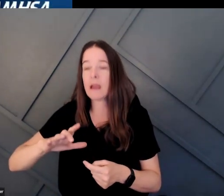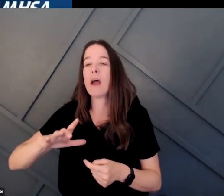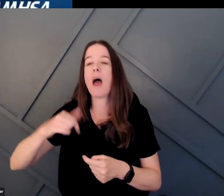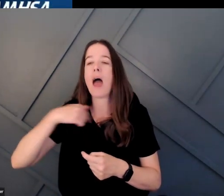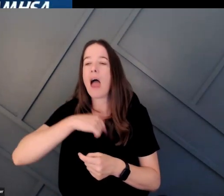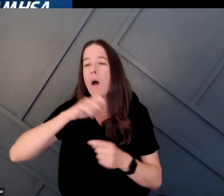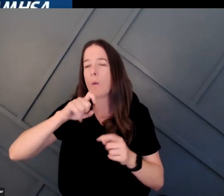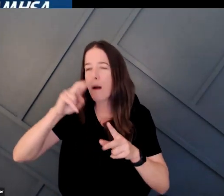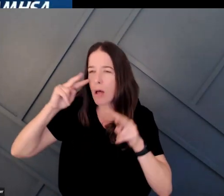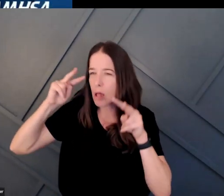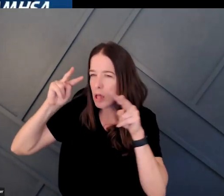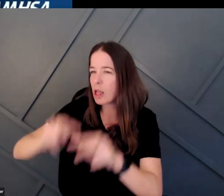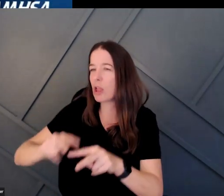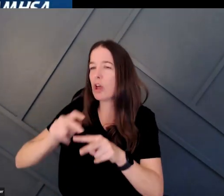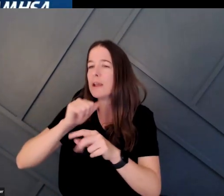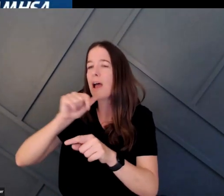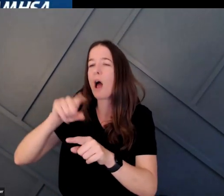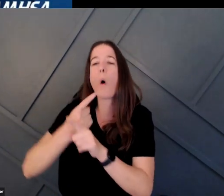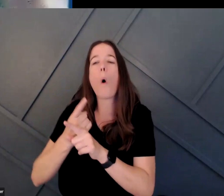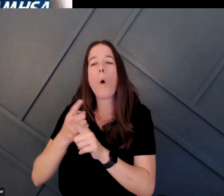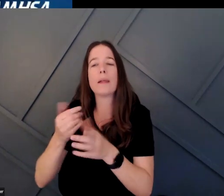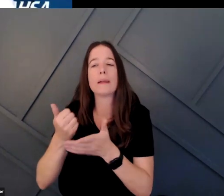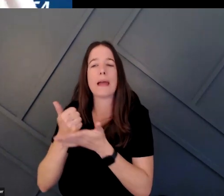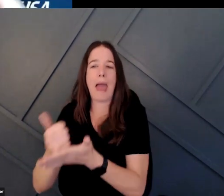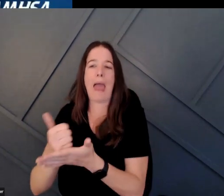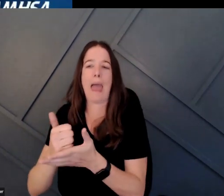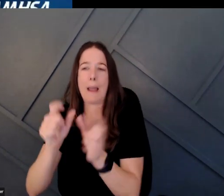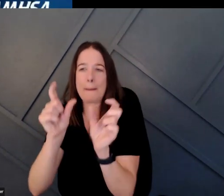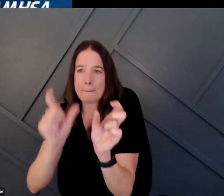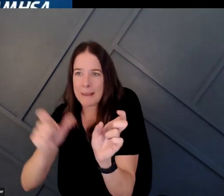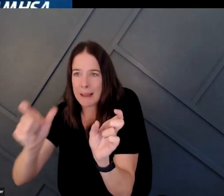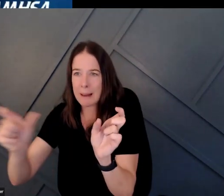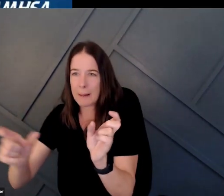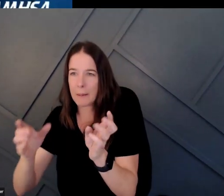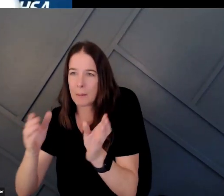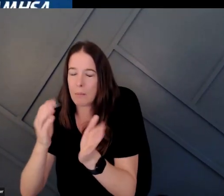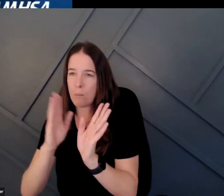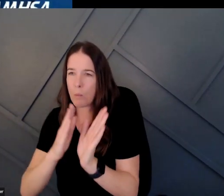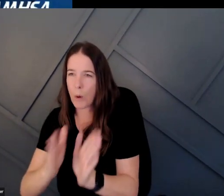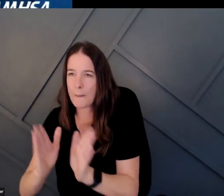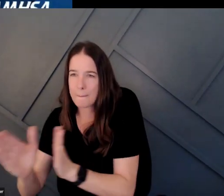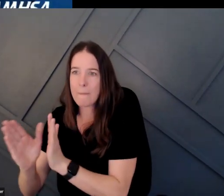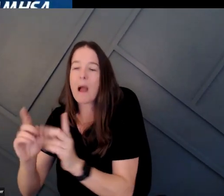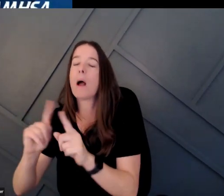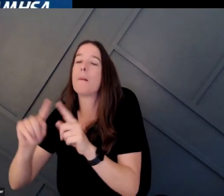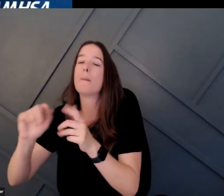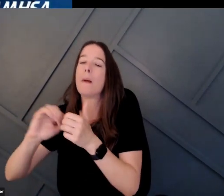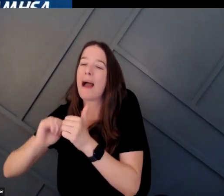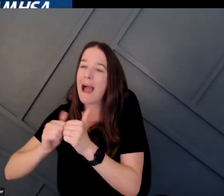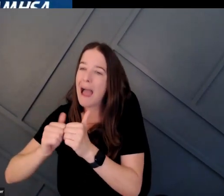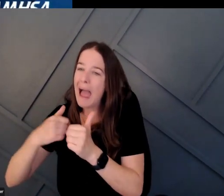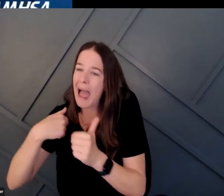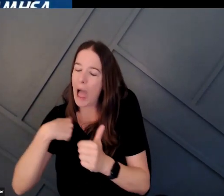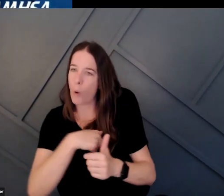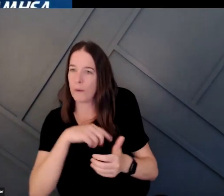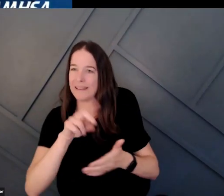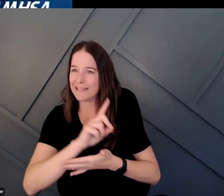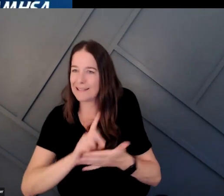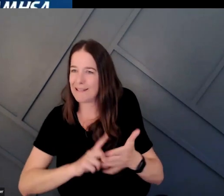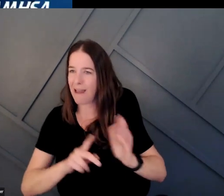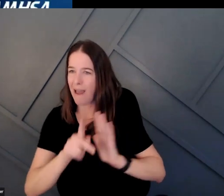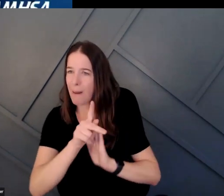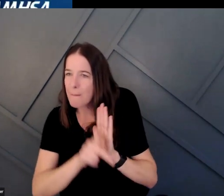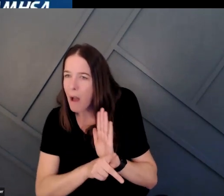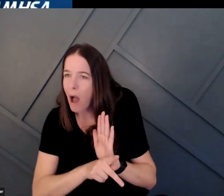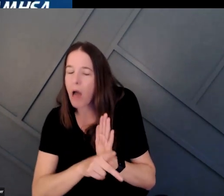at the individual preparedness level, but really how we have built our communities, the policies we have in place. Even I think